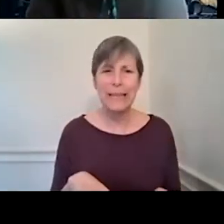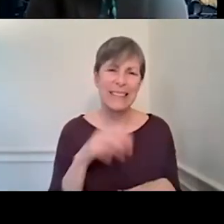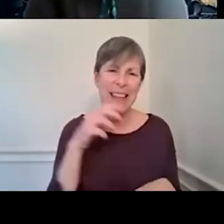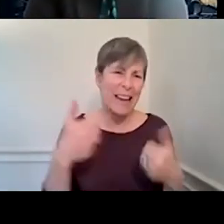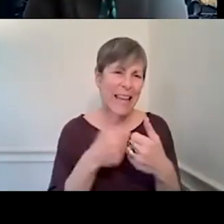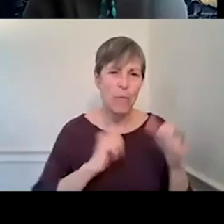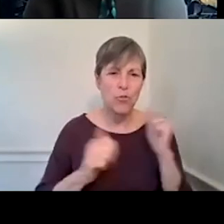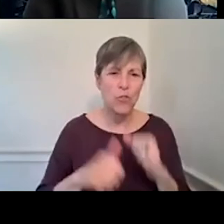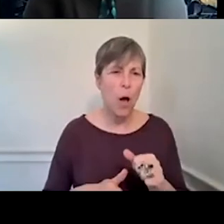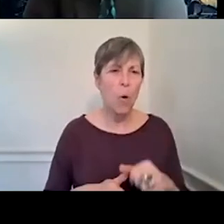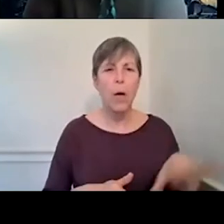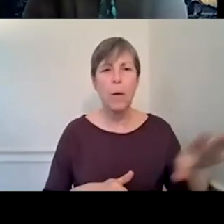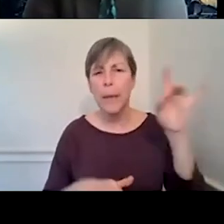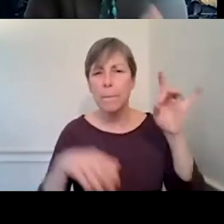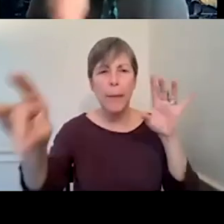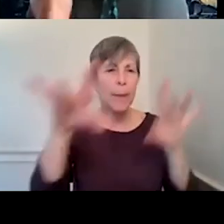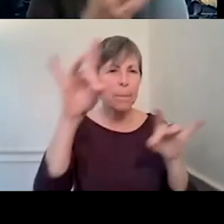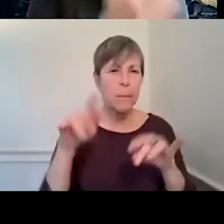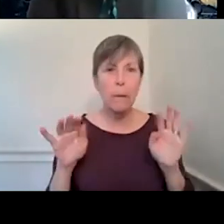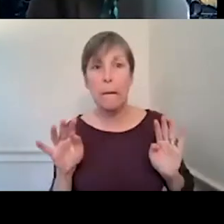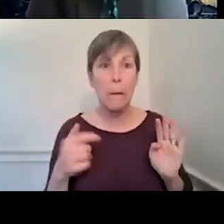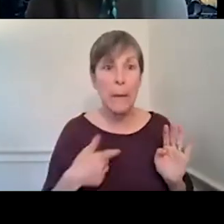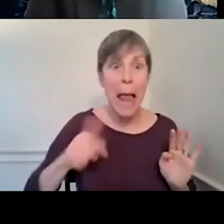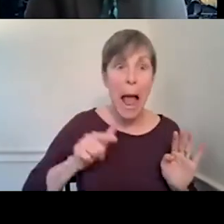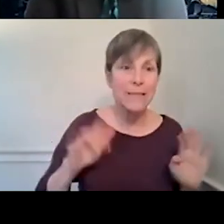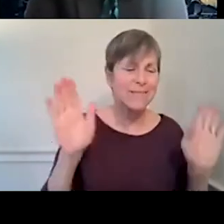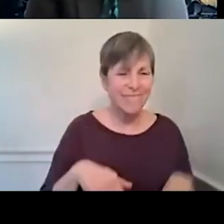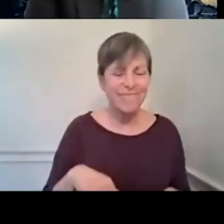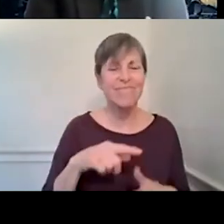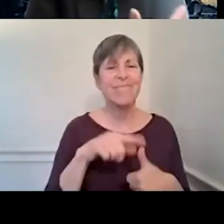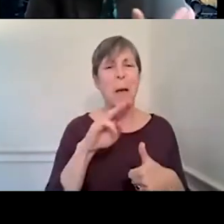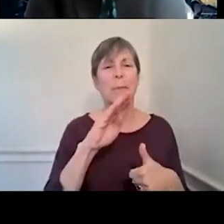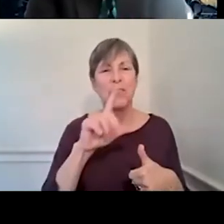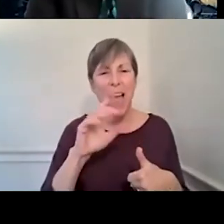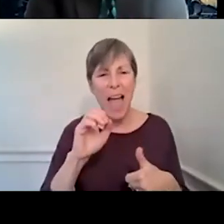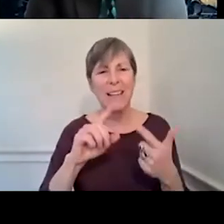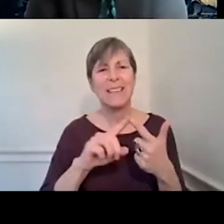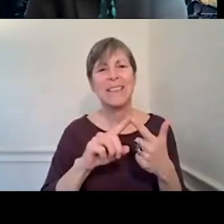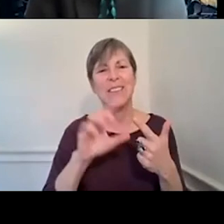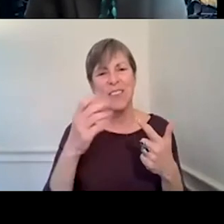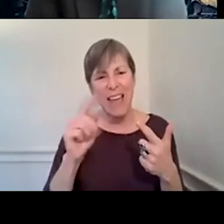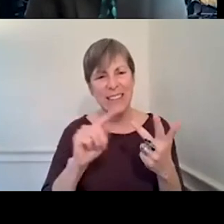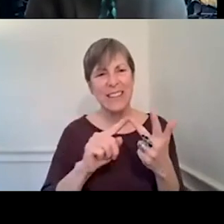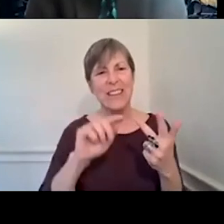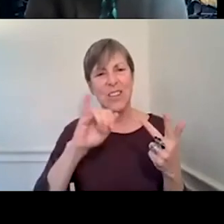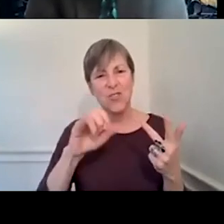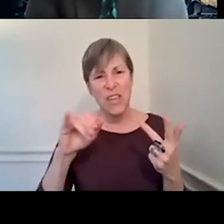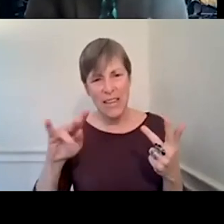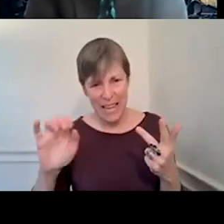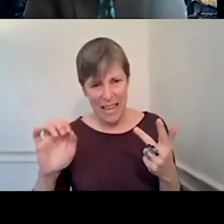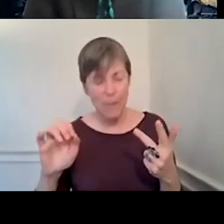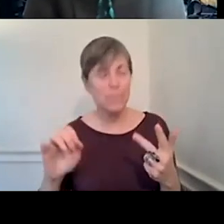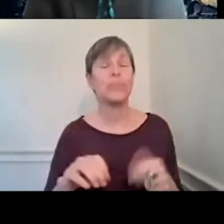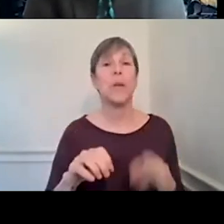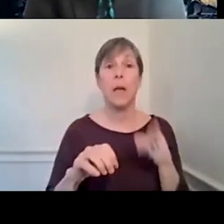and calling on, participants, but we'll stick with Michelle, Chet, and Jeannie. And the two combined questions are, did you ever doubt yourself? How